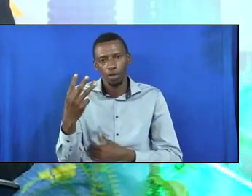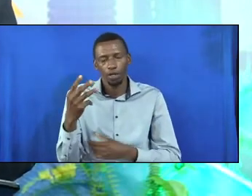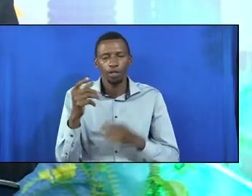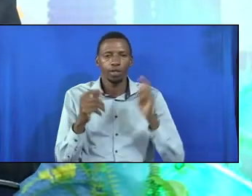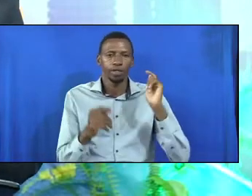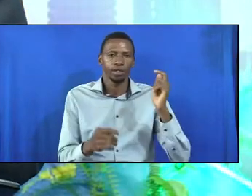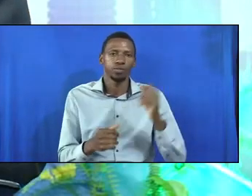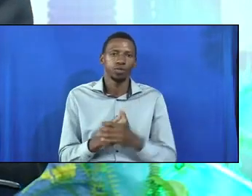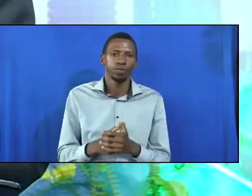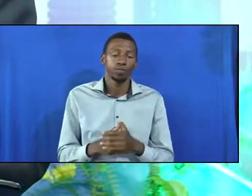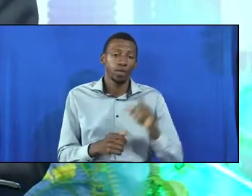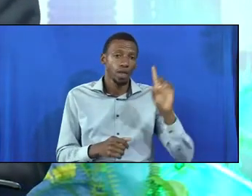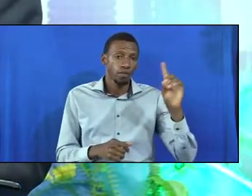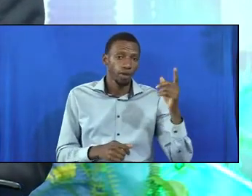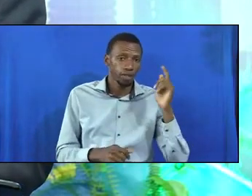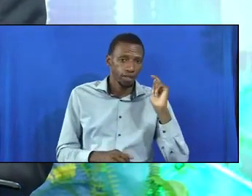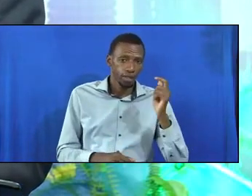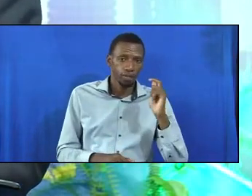So the first one,